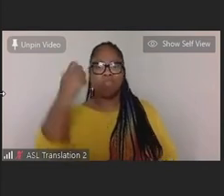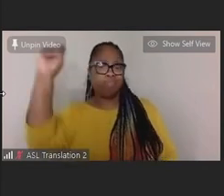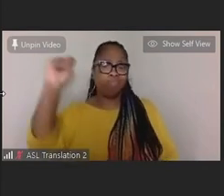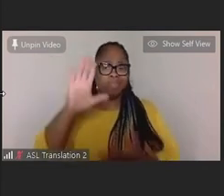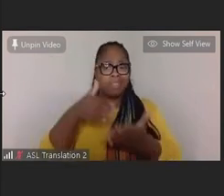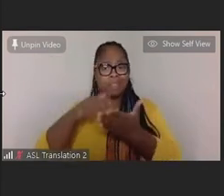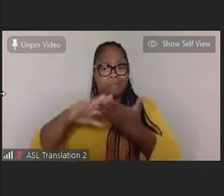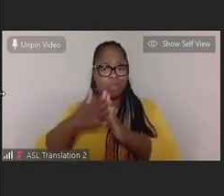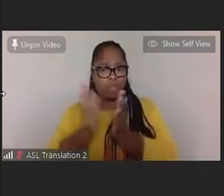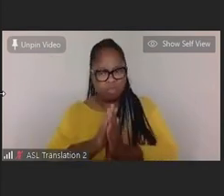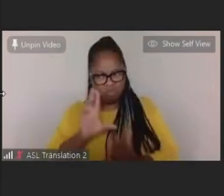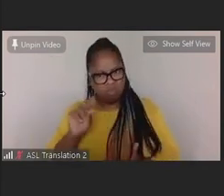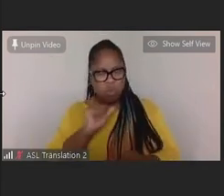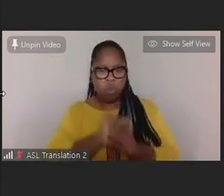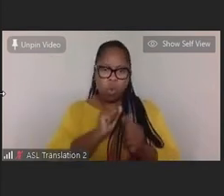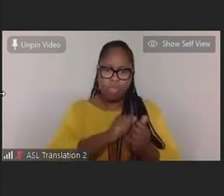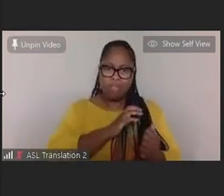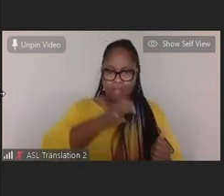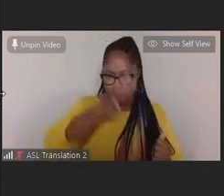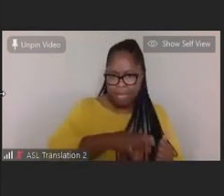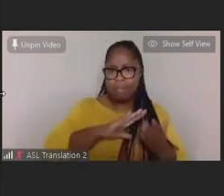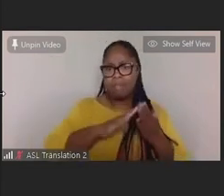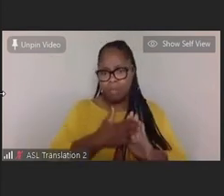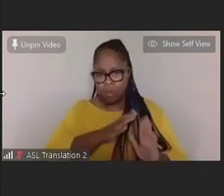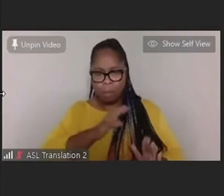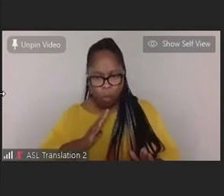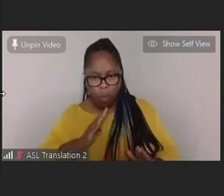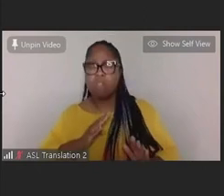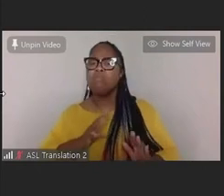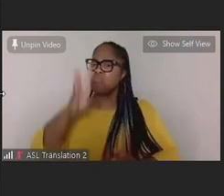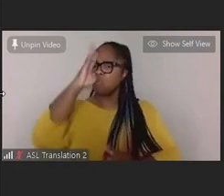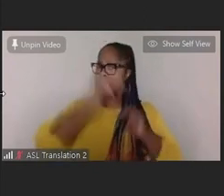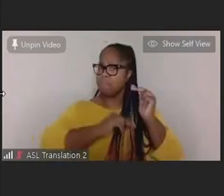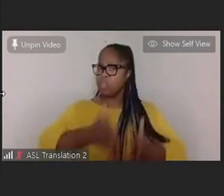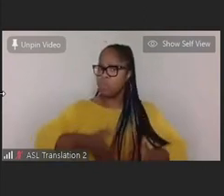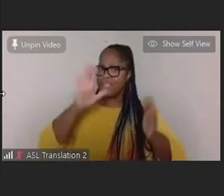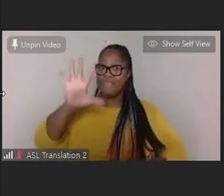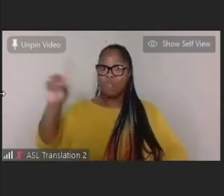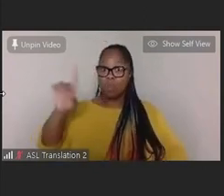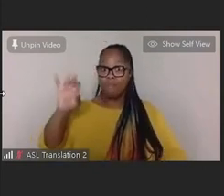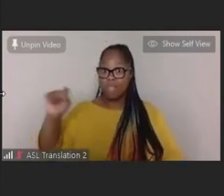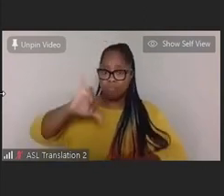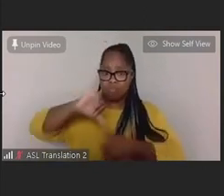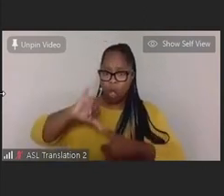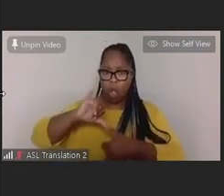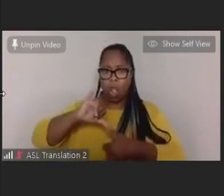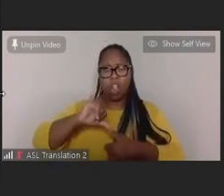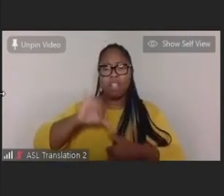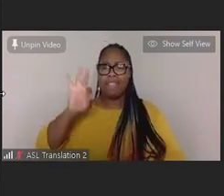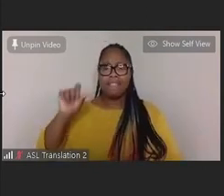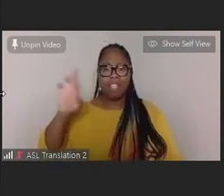worked very closely with the councilman, the community board, everybody, to come up with a building that was 51 feet tall, this obscure